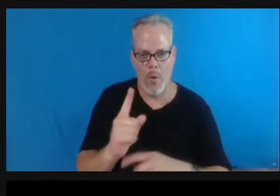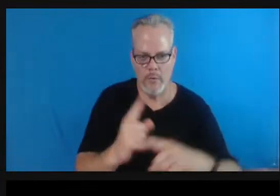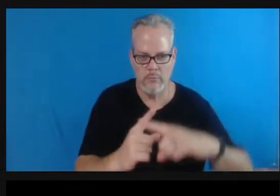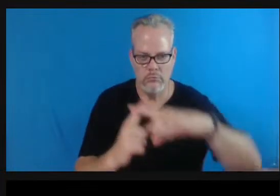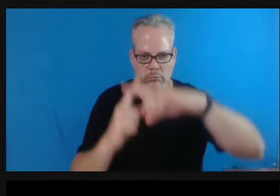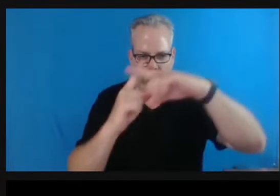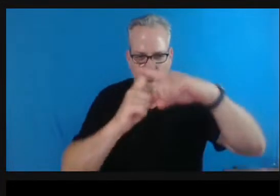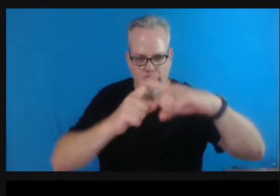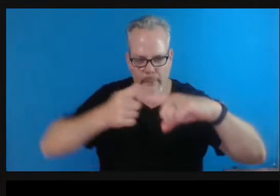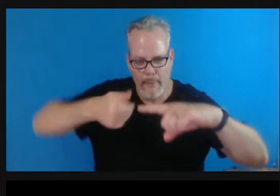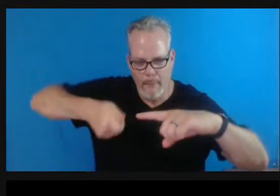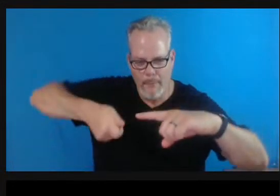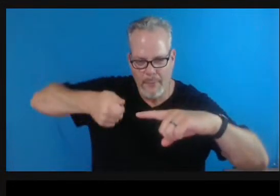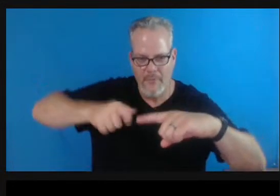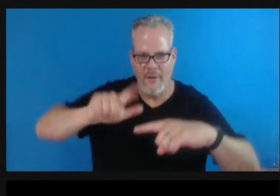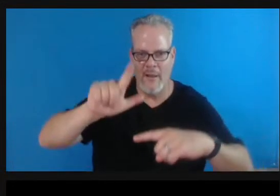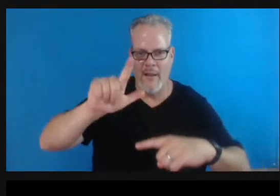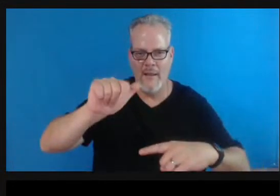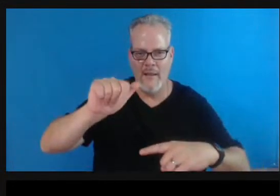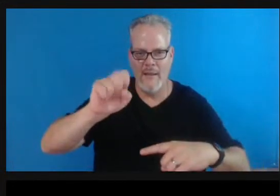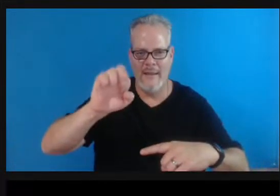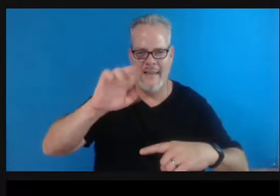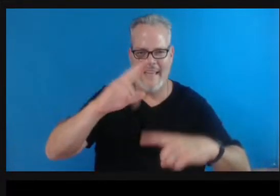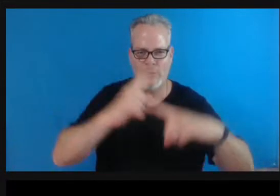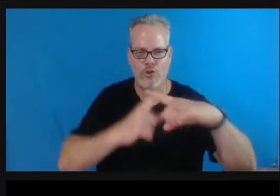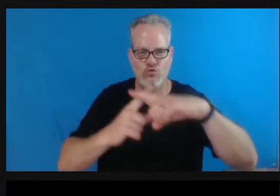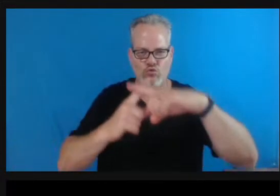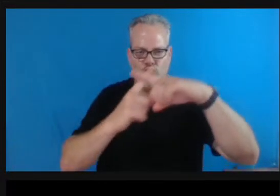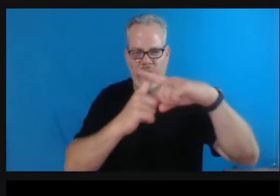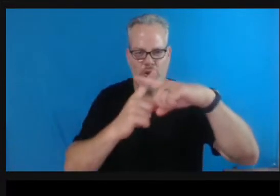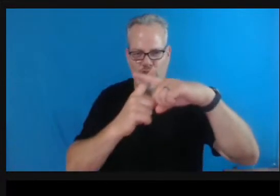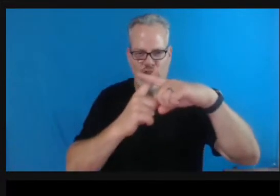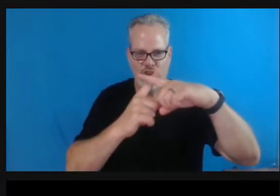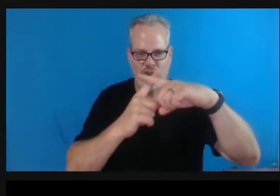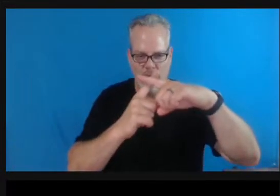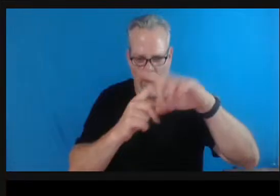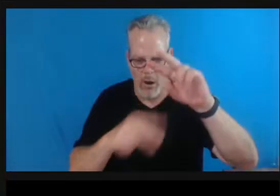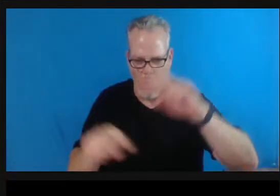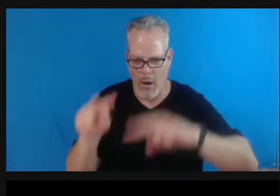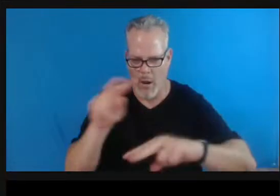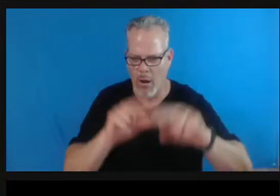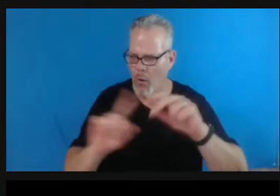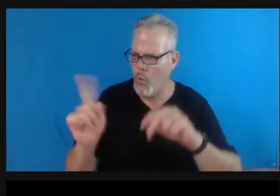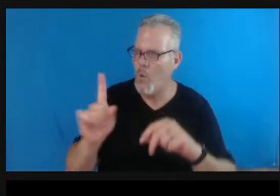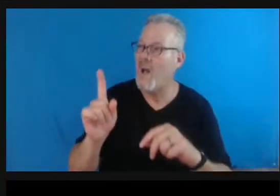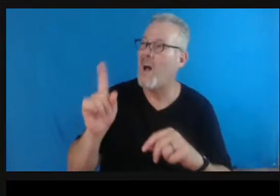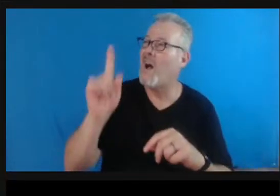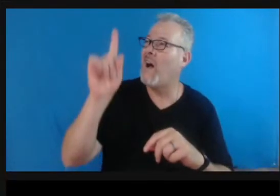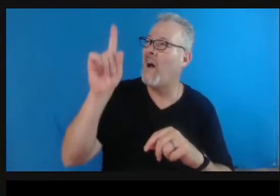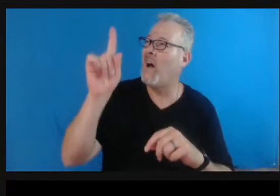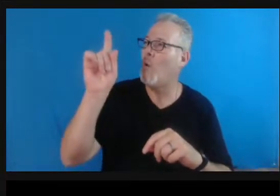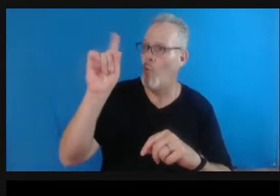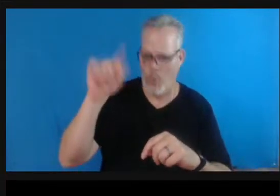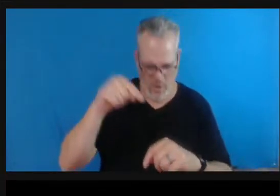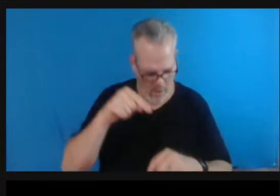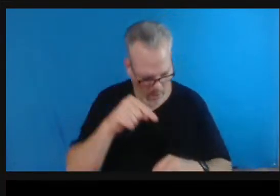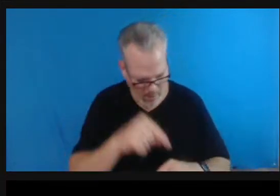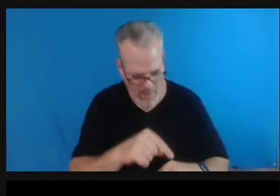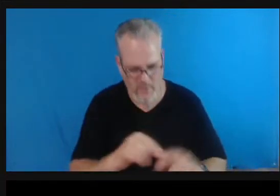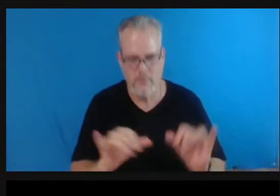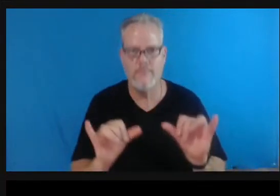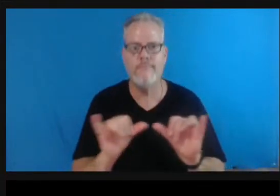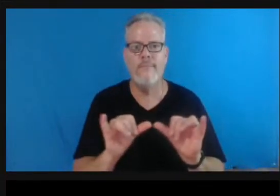that angle, you can look, and what's the lowest spot you can see the fountain, what's the highest spot you can see the fountain, right? And then you can get it from there, right? That's why